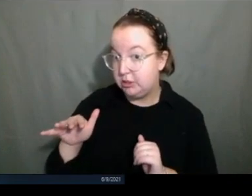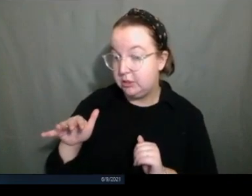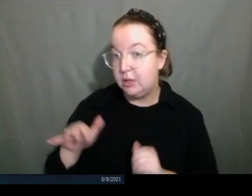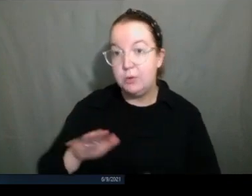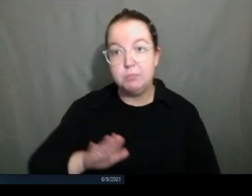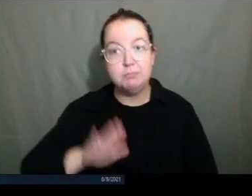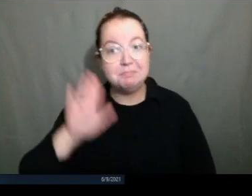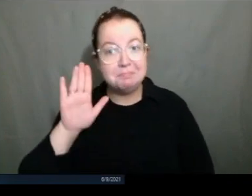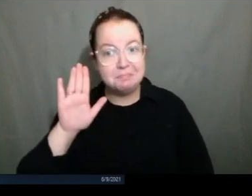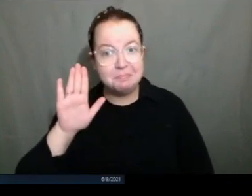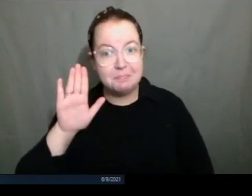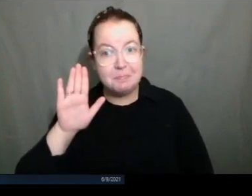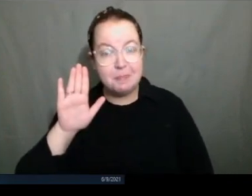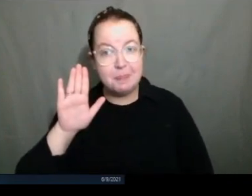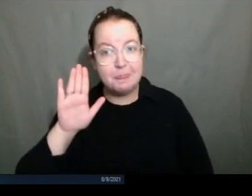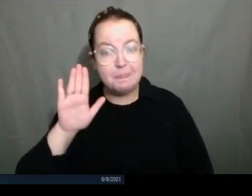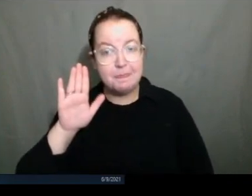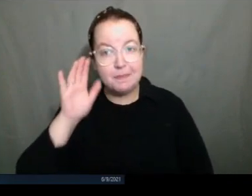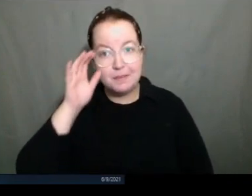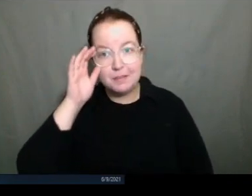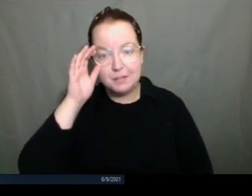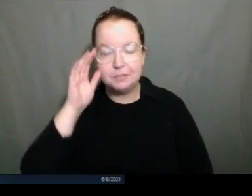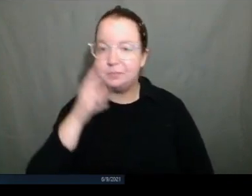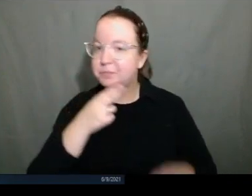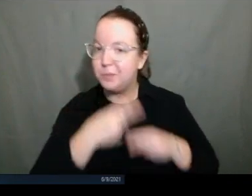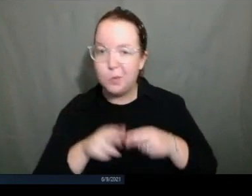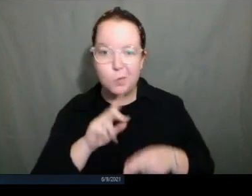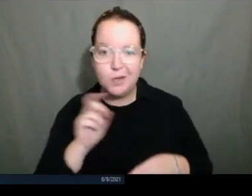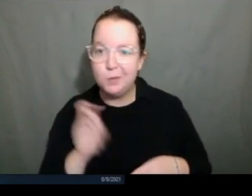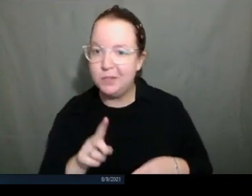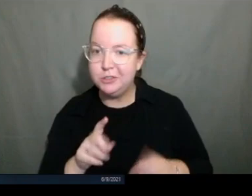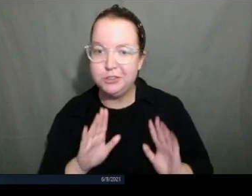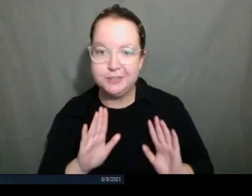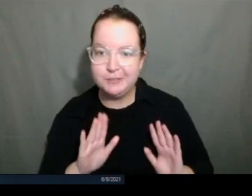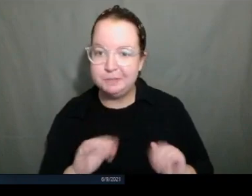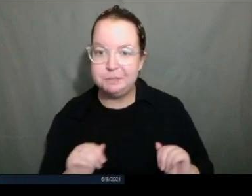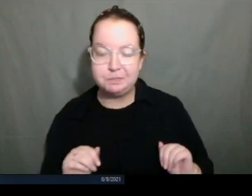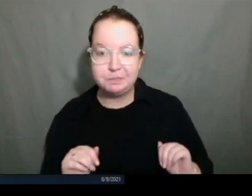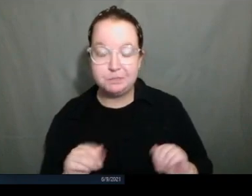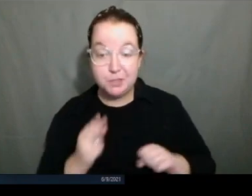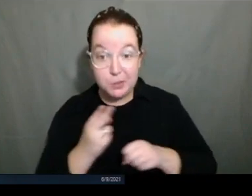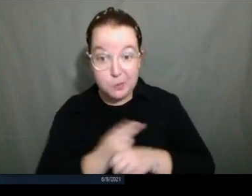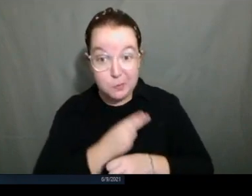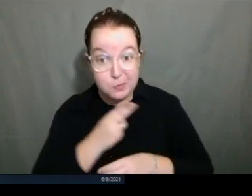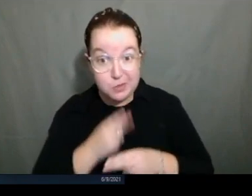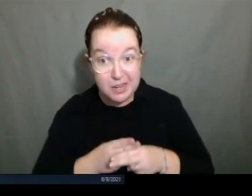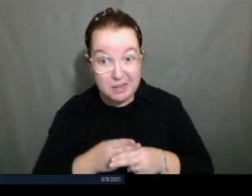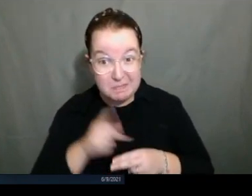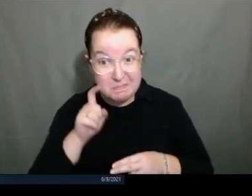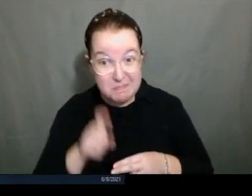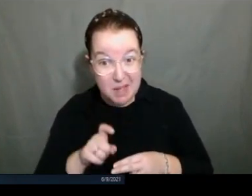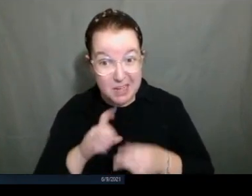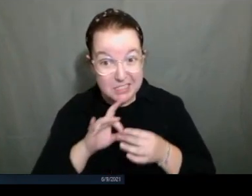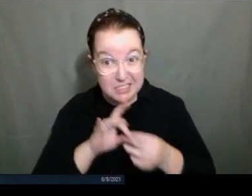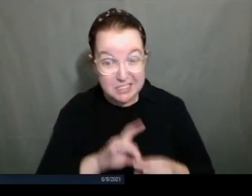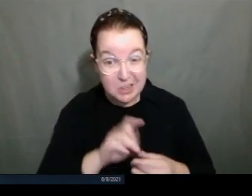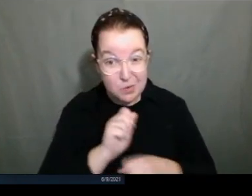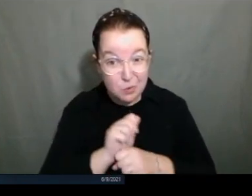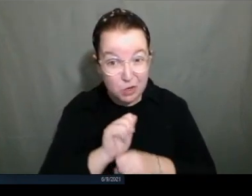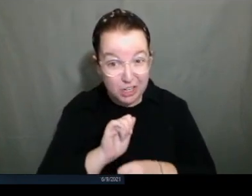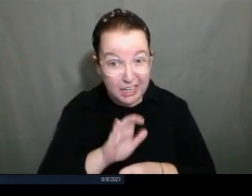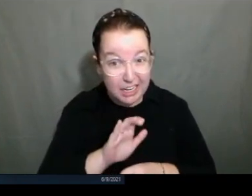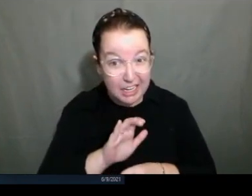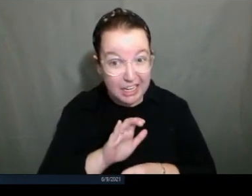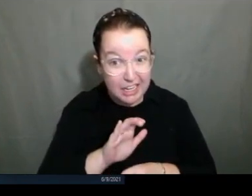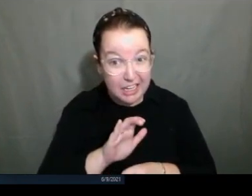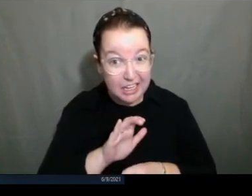Caitlin? Yes. Caitlin, quick question. Does the username have to be affiliated with Work Inc., or did